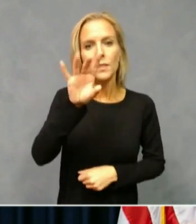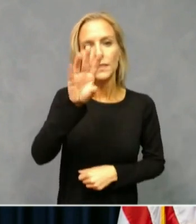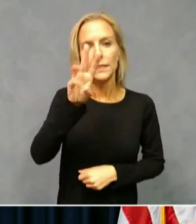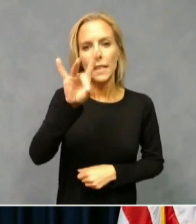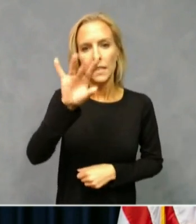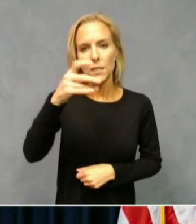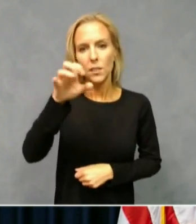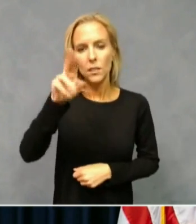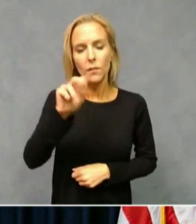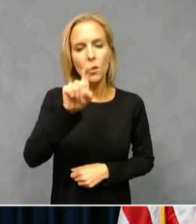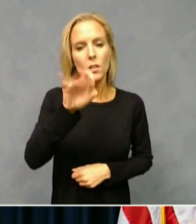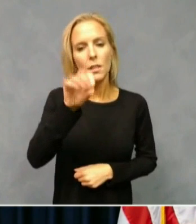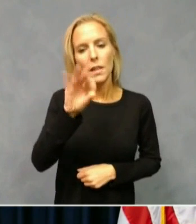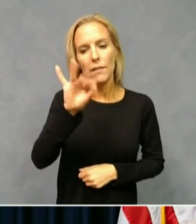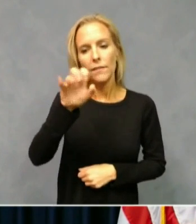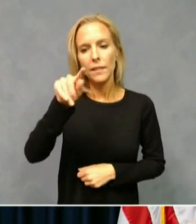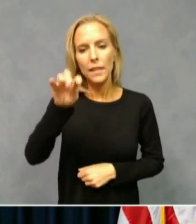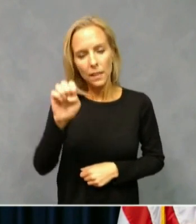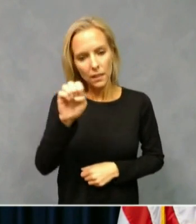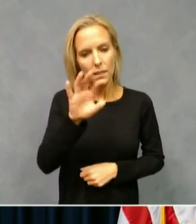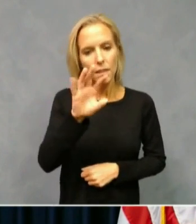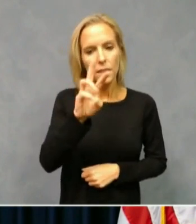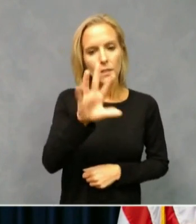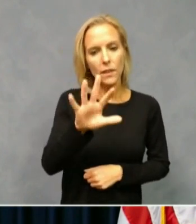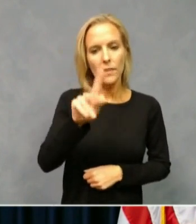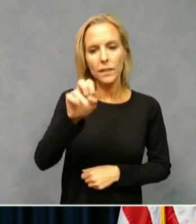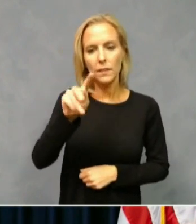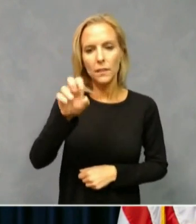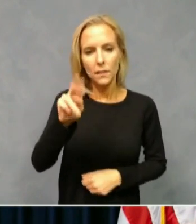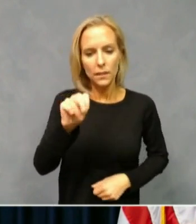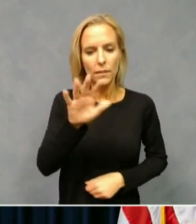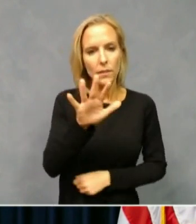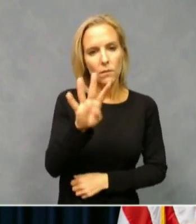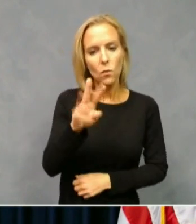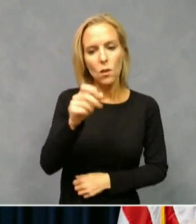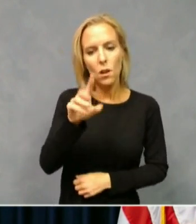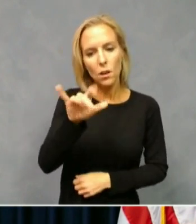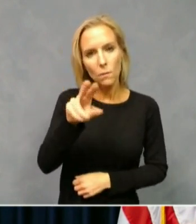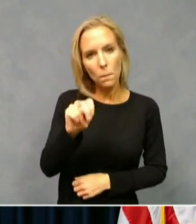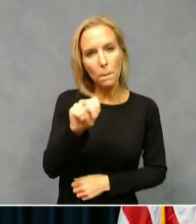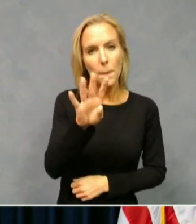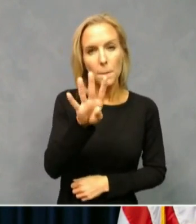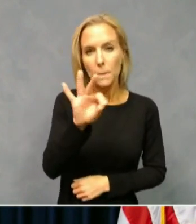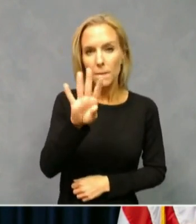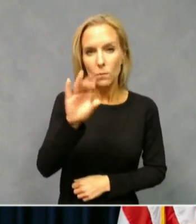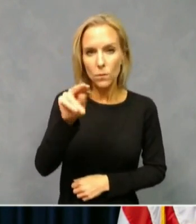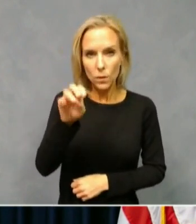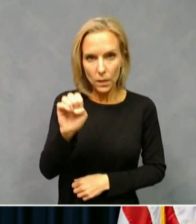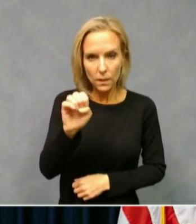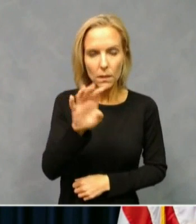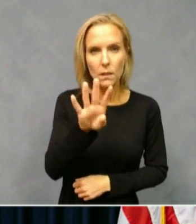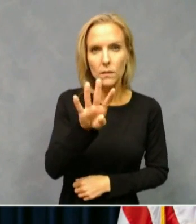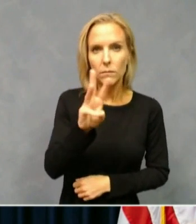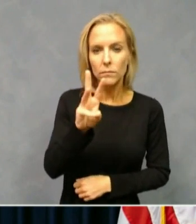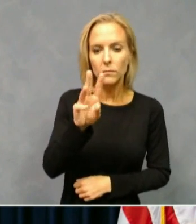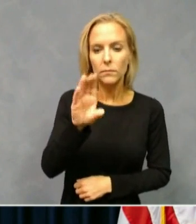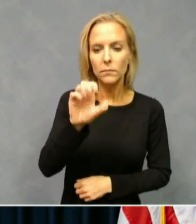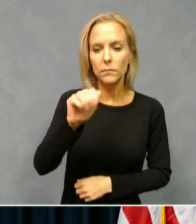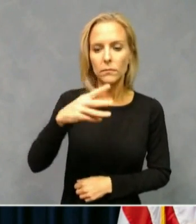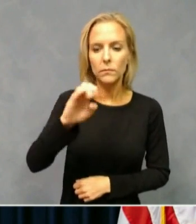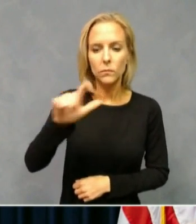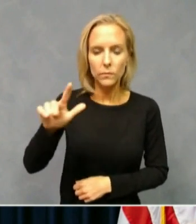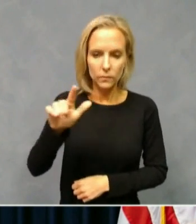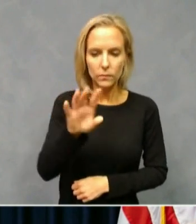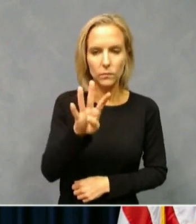Fayette, 65 in Kenton, 54 in Hardin, 49 in Boone, 46 in Campbell, 45